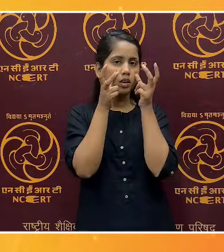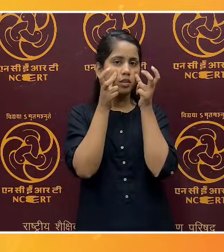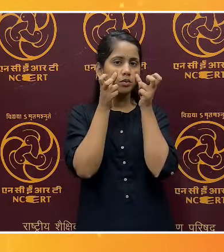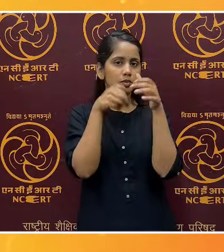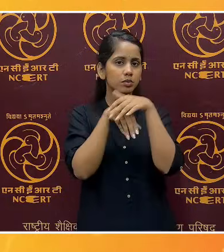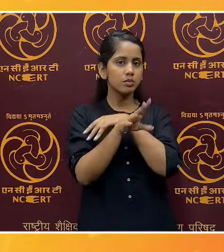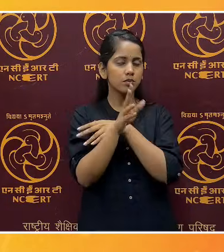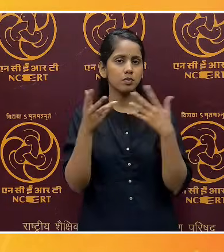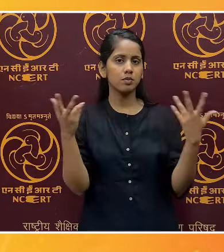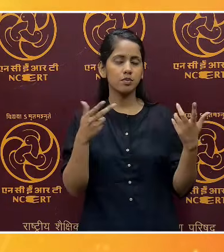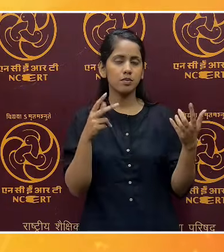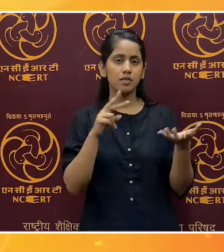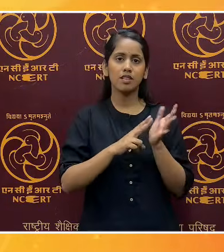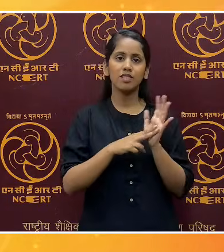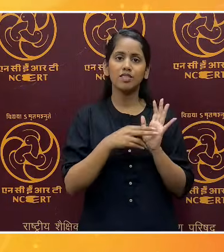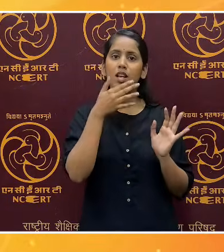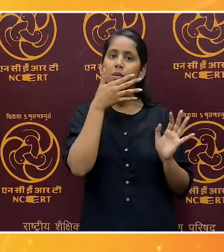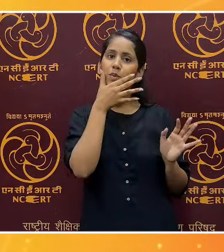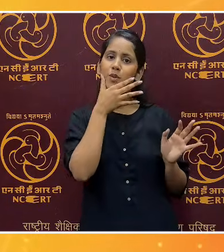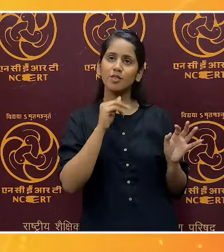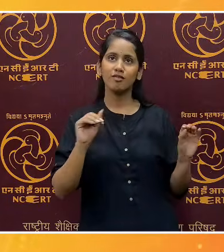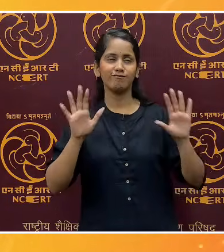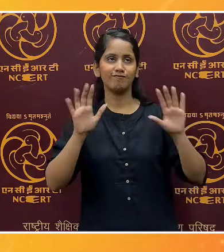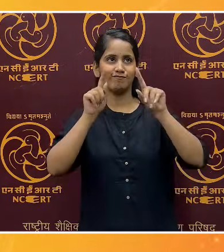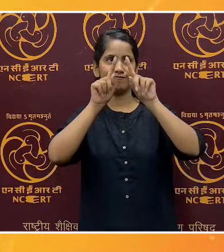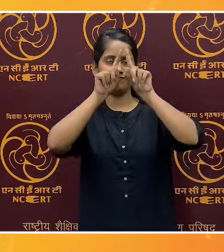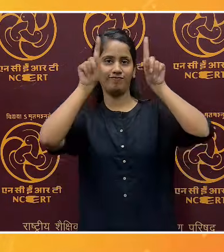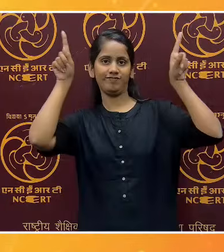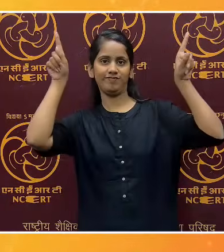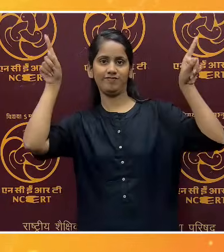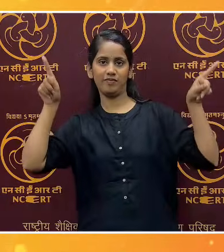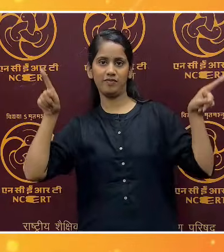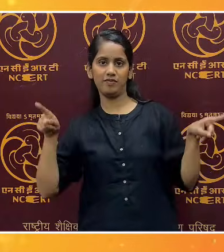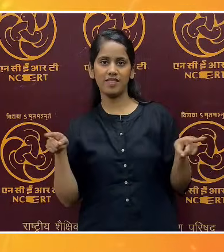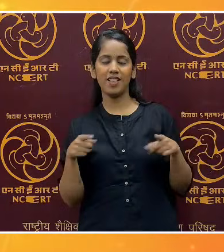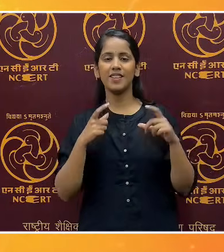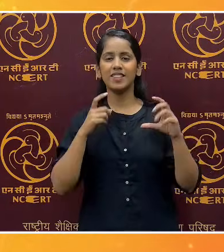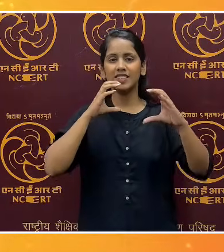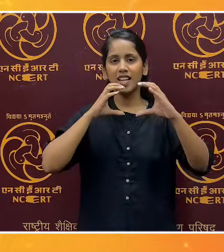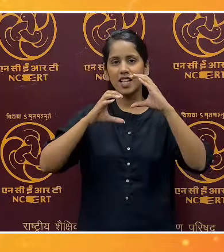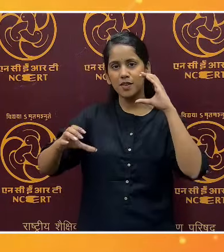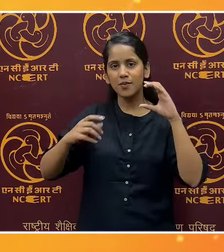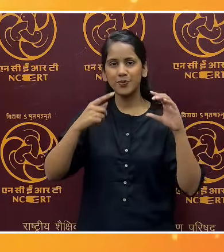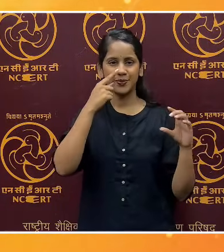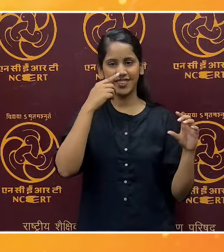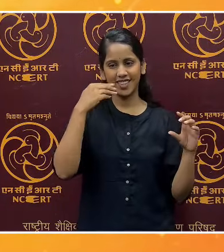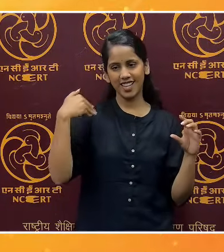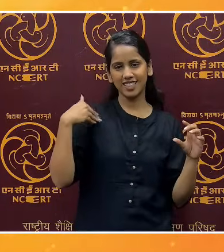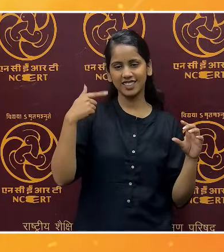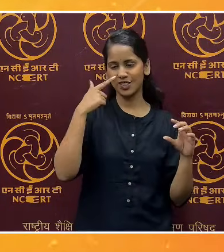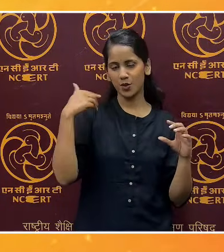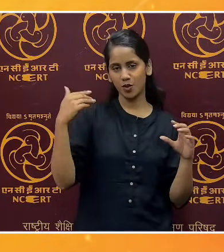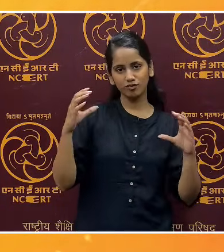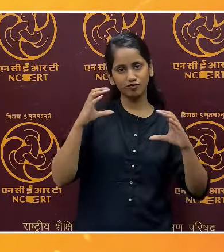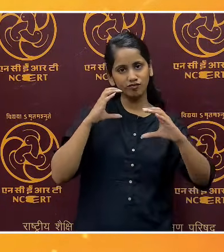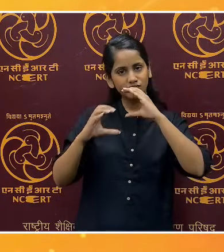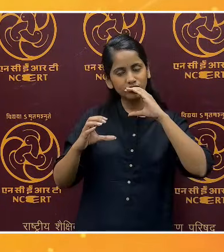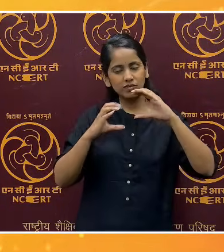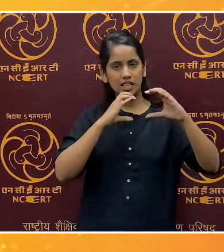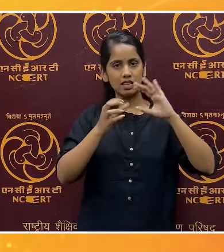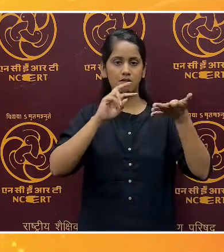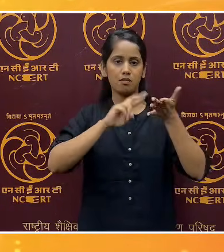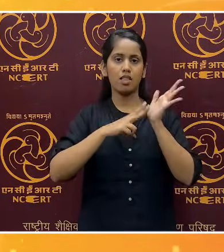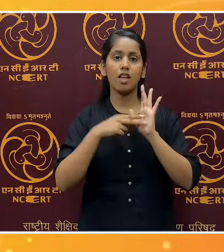played, so they were like beautiful scene, a conversation between two sisters. So this kind of video are